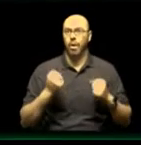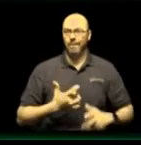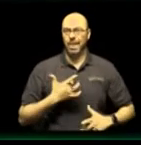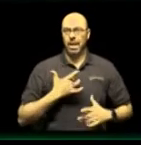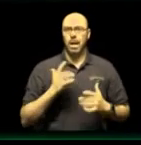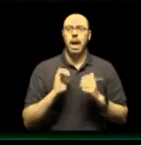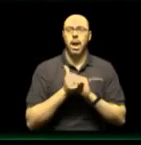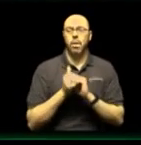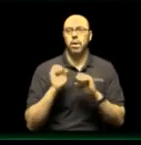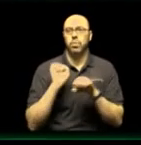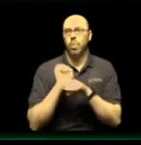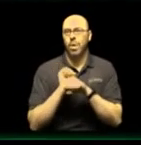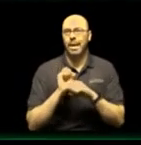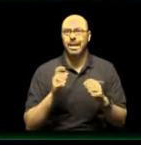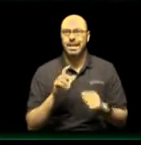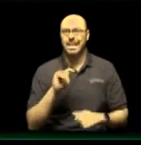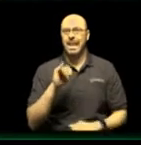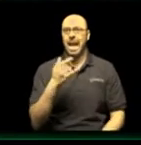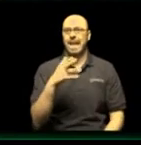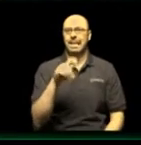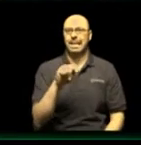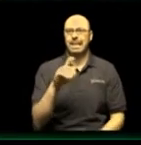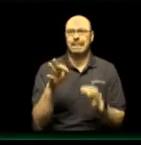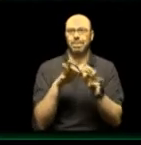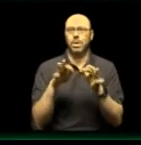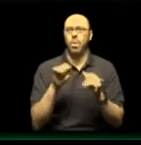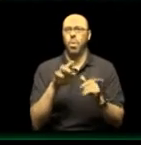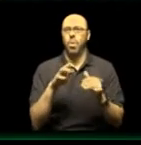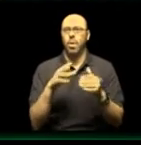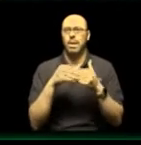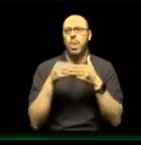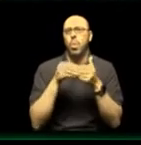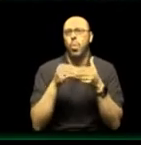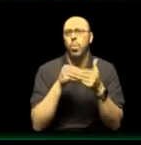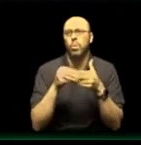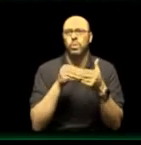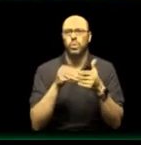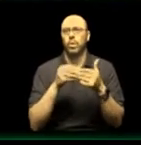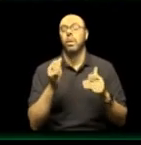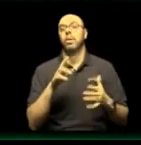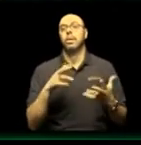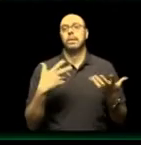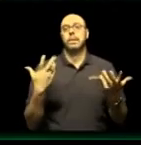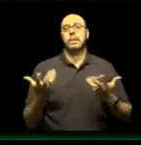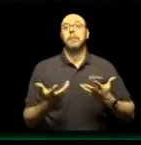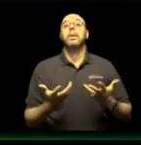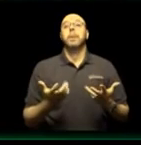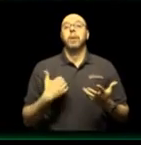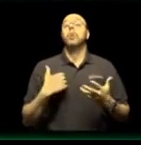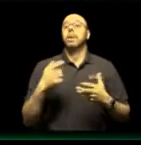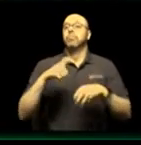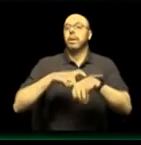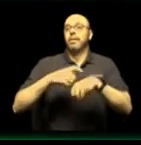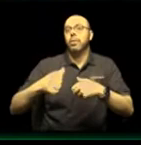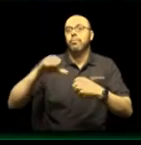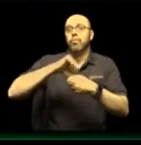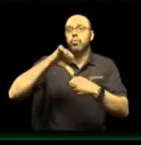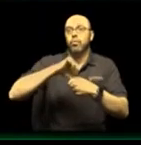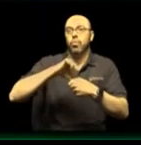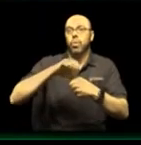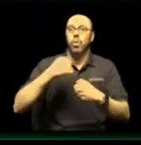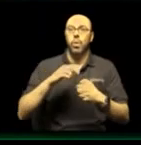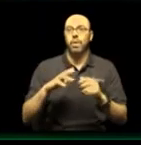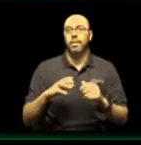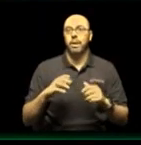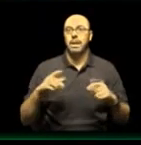is working, if it's tight or it's too loose, or it's time for fuel. So I told them, I have a flat tire,